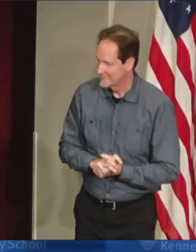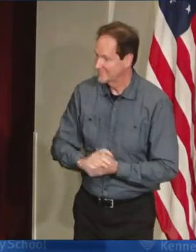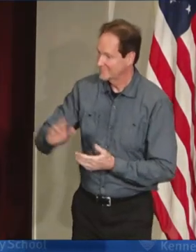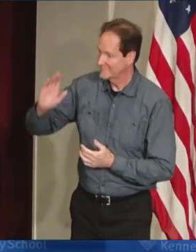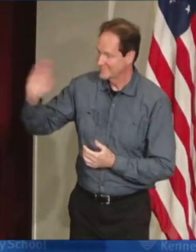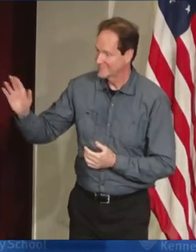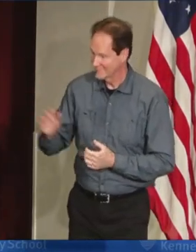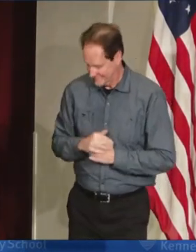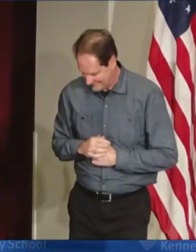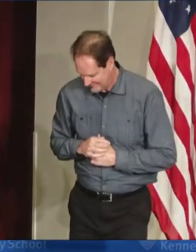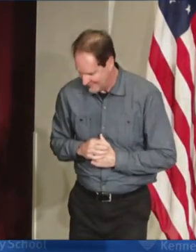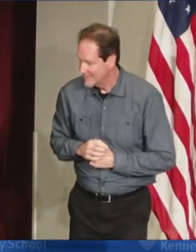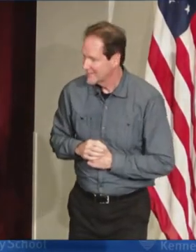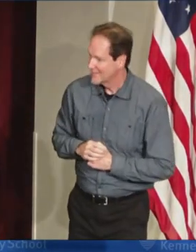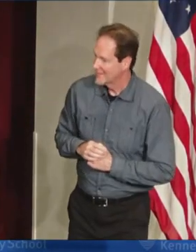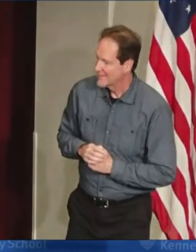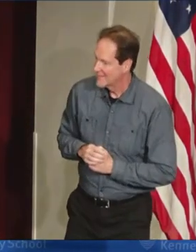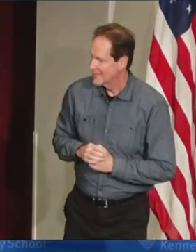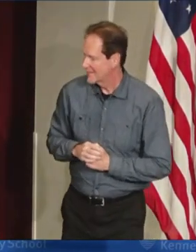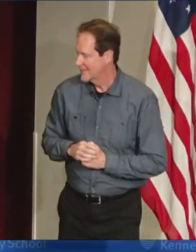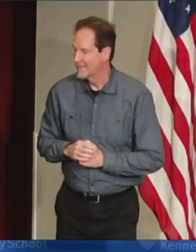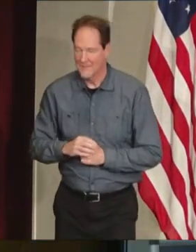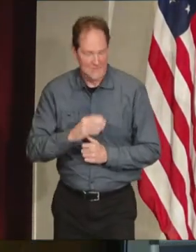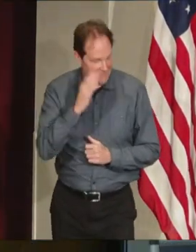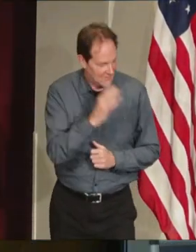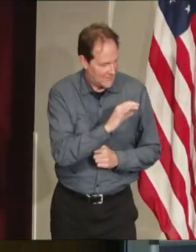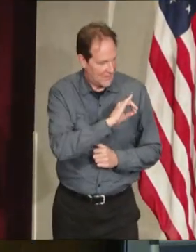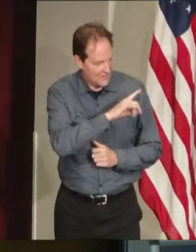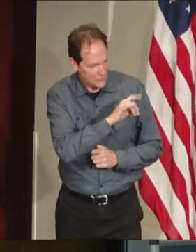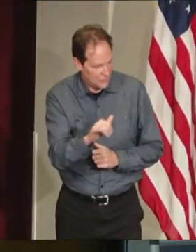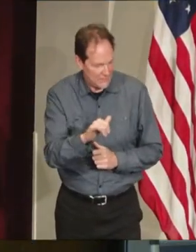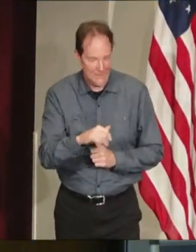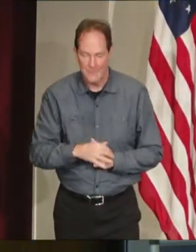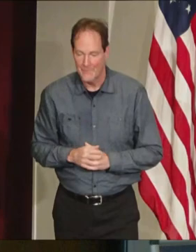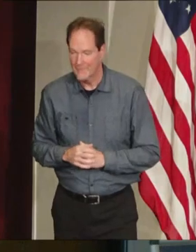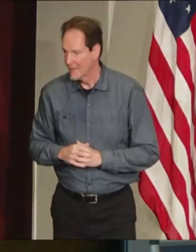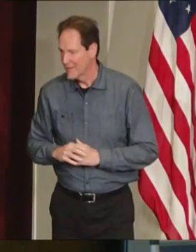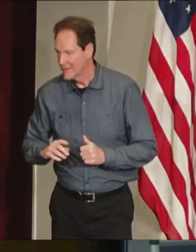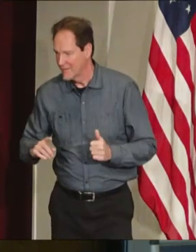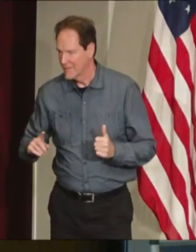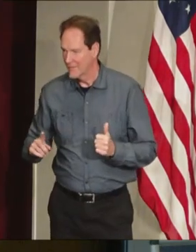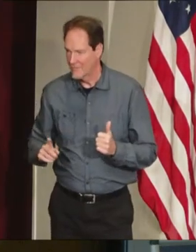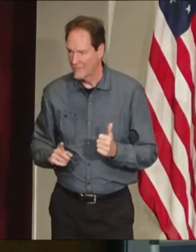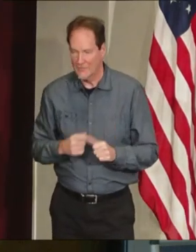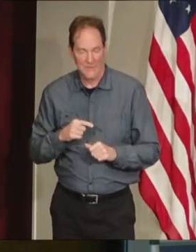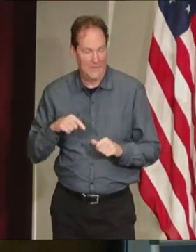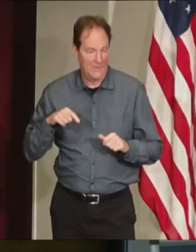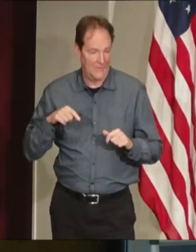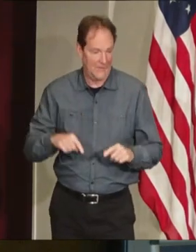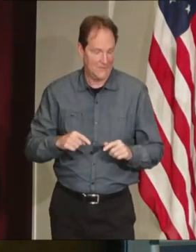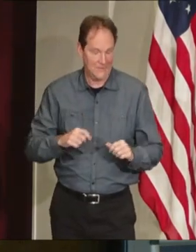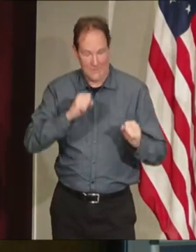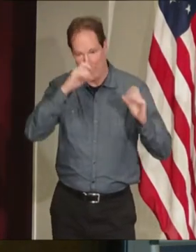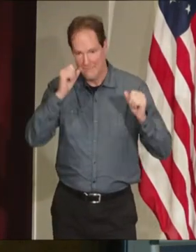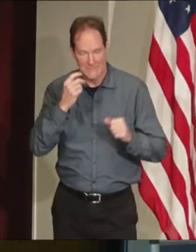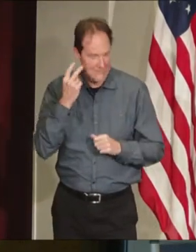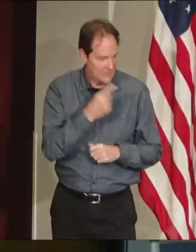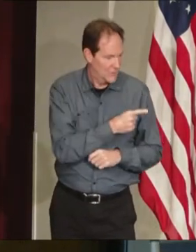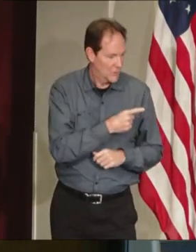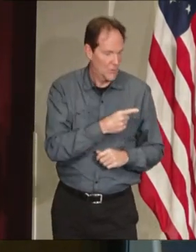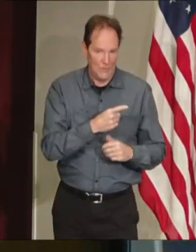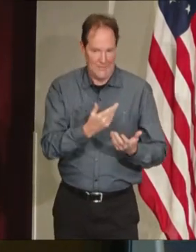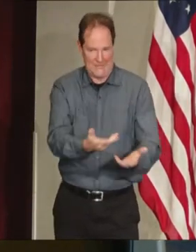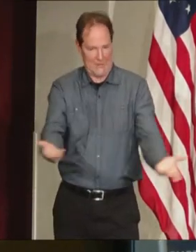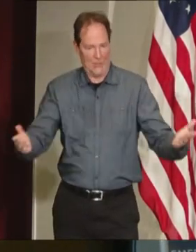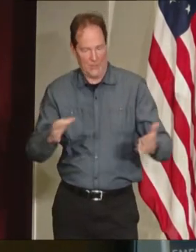Hi, Colin. Hi. Hi, Judy. Firstly, just as an alum of this place, it is amazing to see you speaking in the forum. I